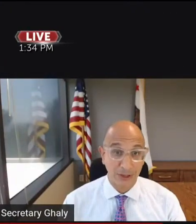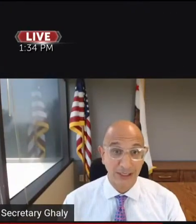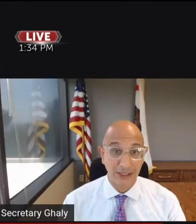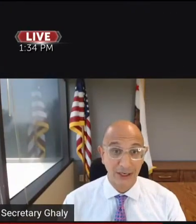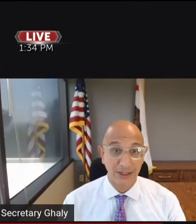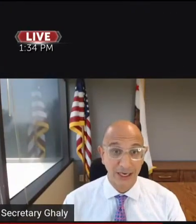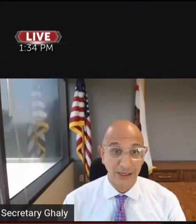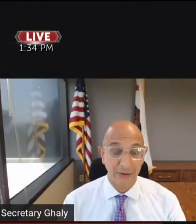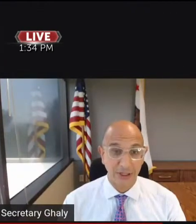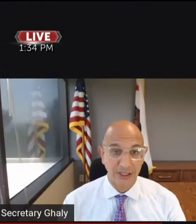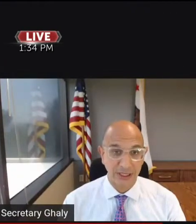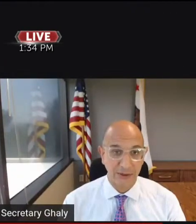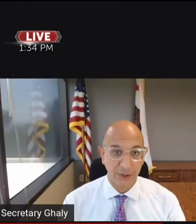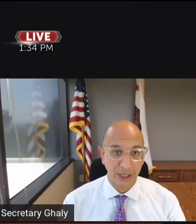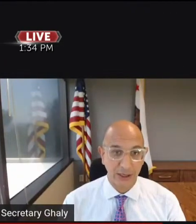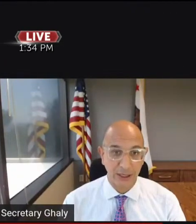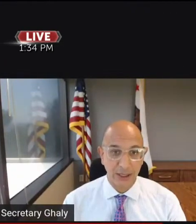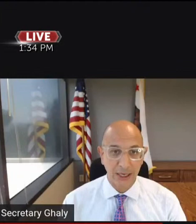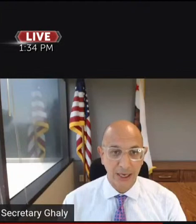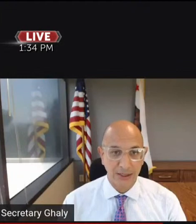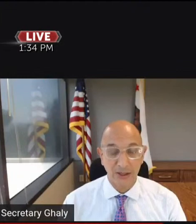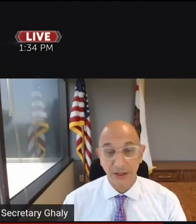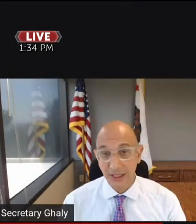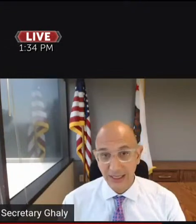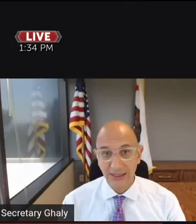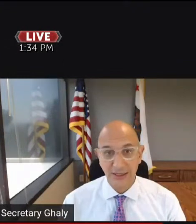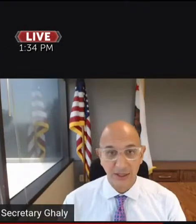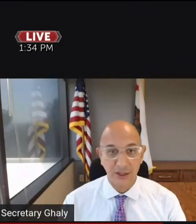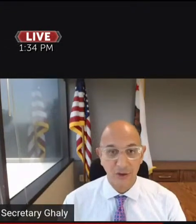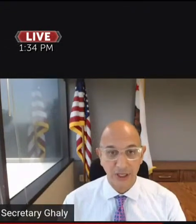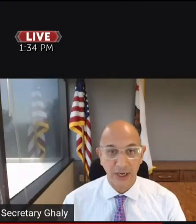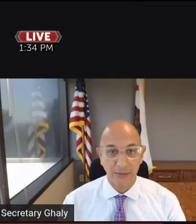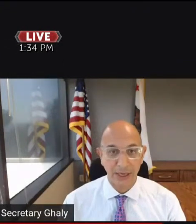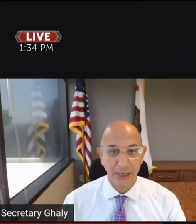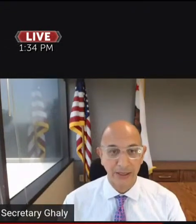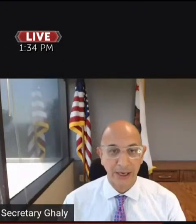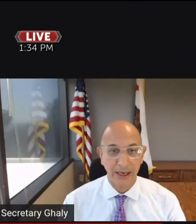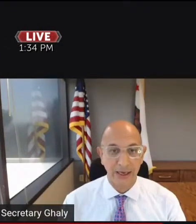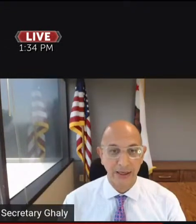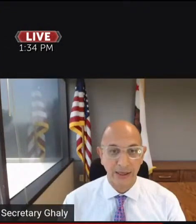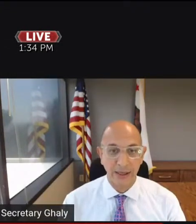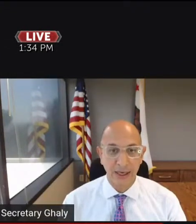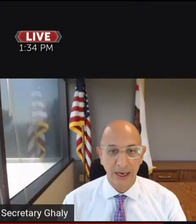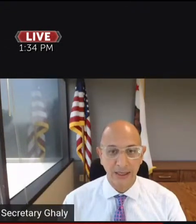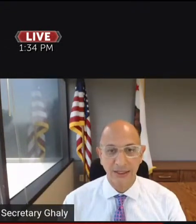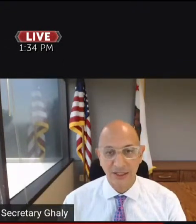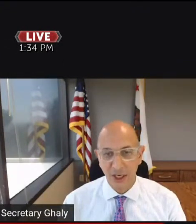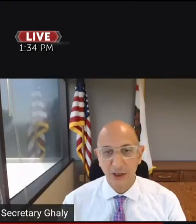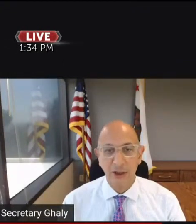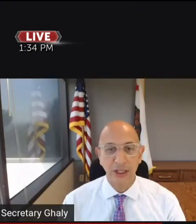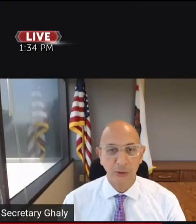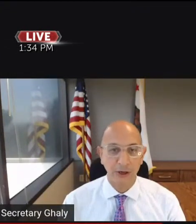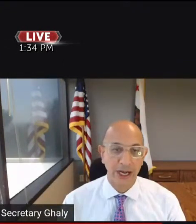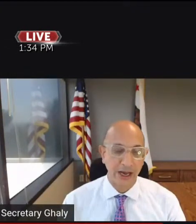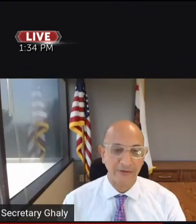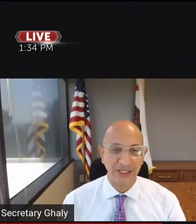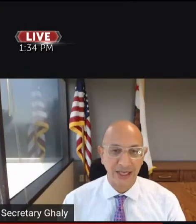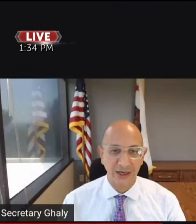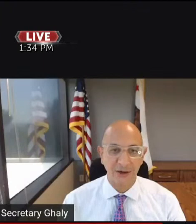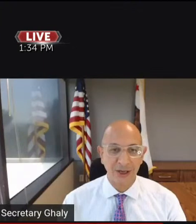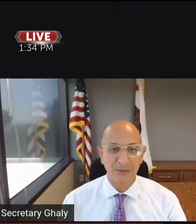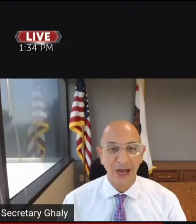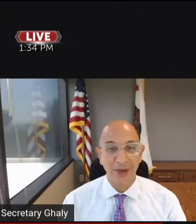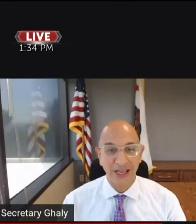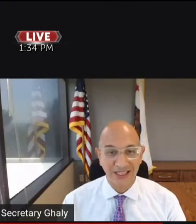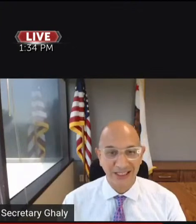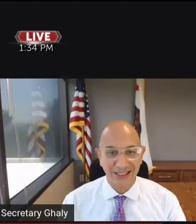early trends in our data that we're seeing where certainly cases are going up and just our early worry. I often